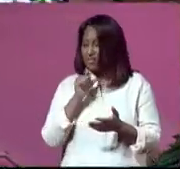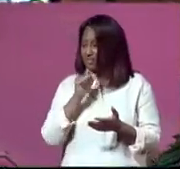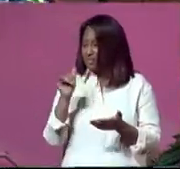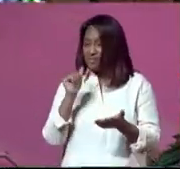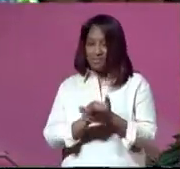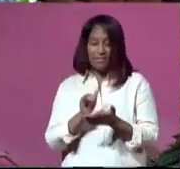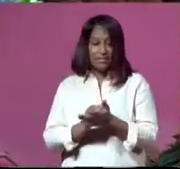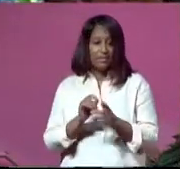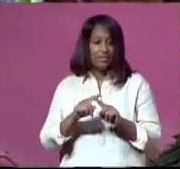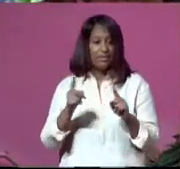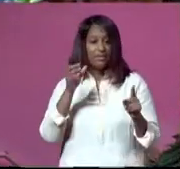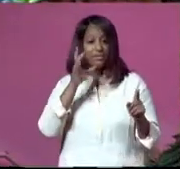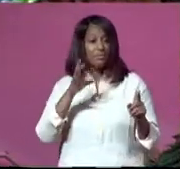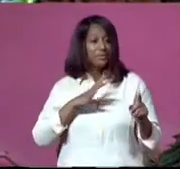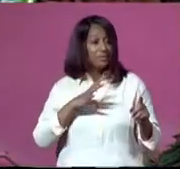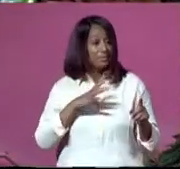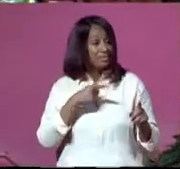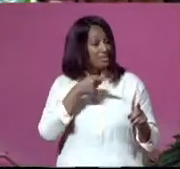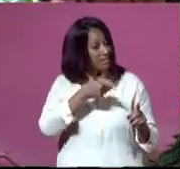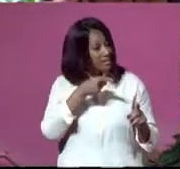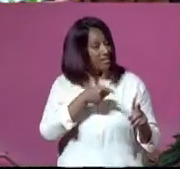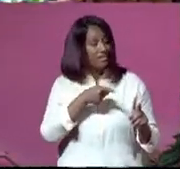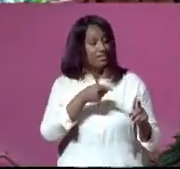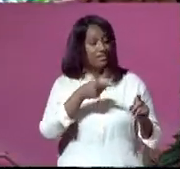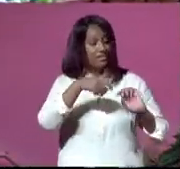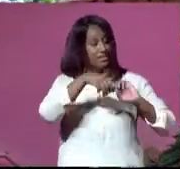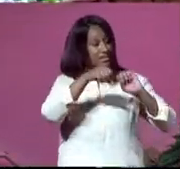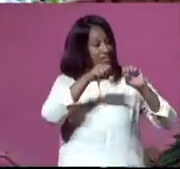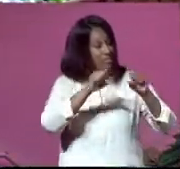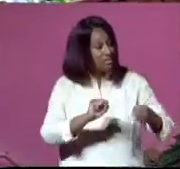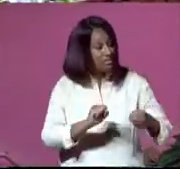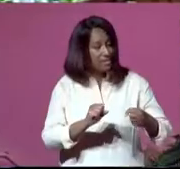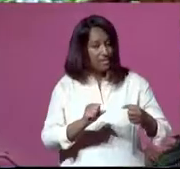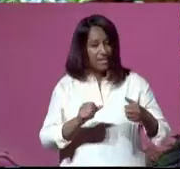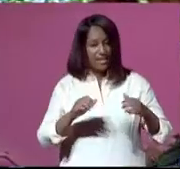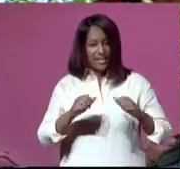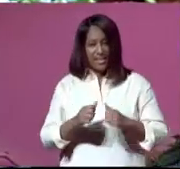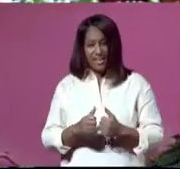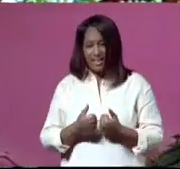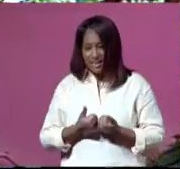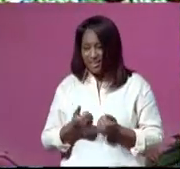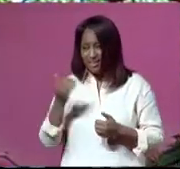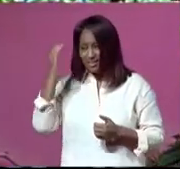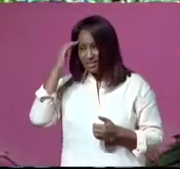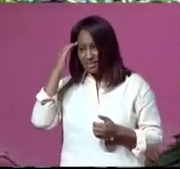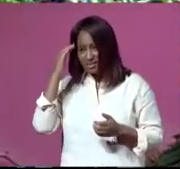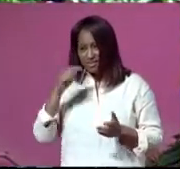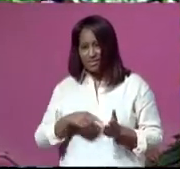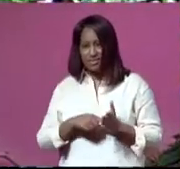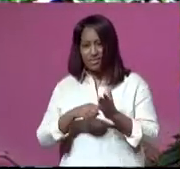She's broken. And the manifestation of her brokenness